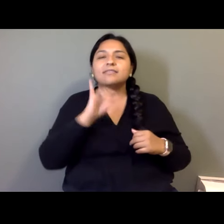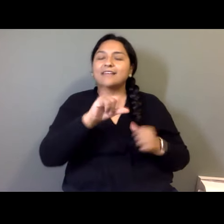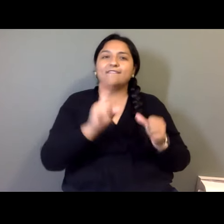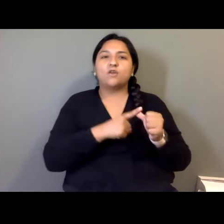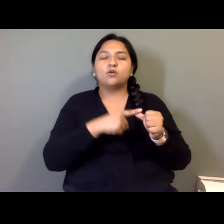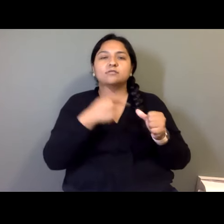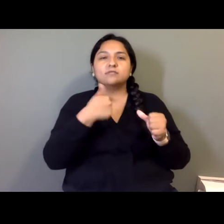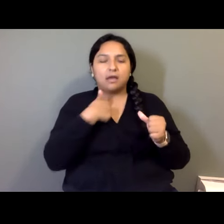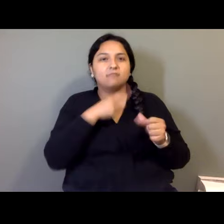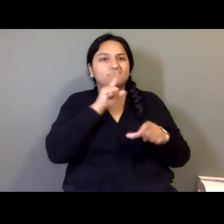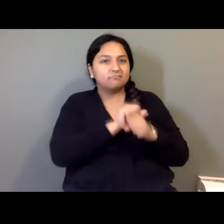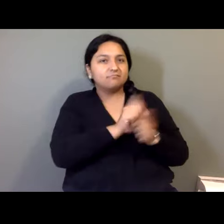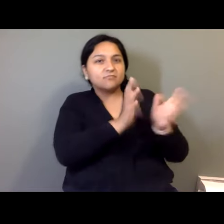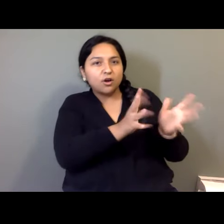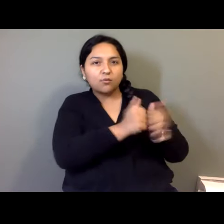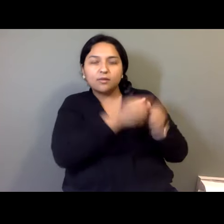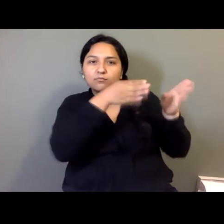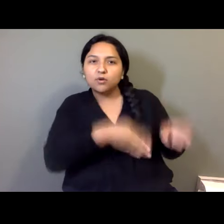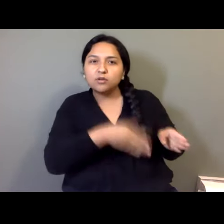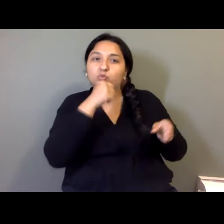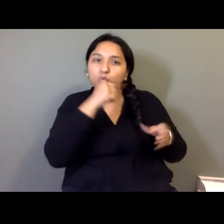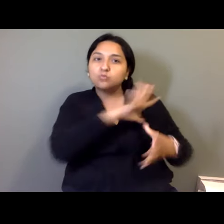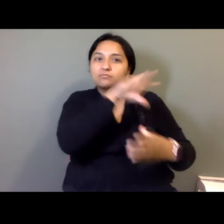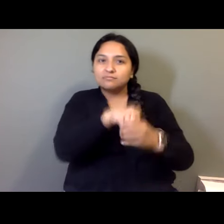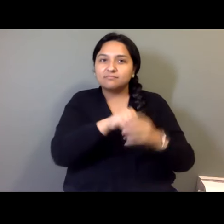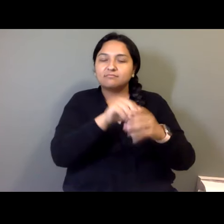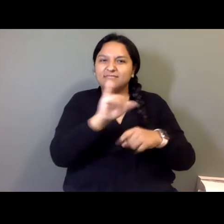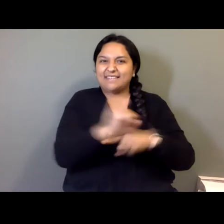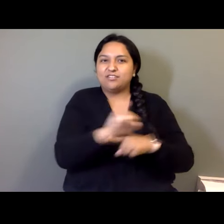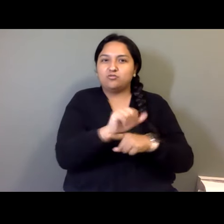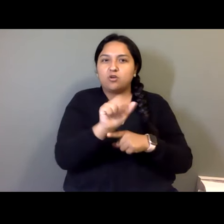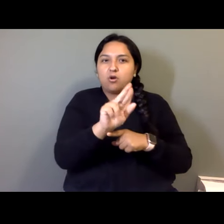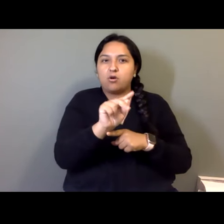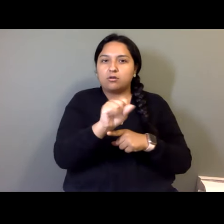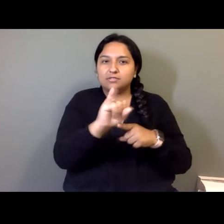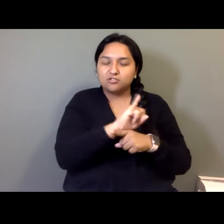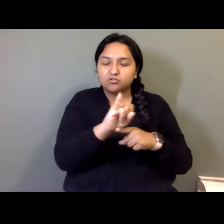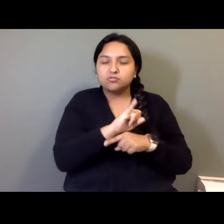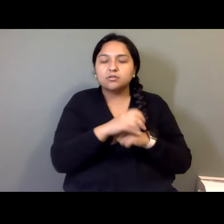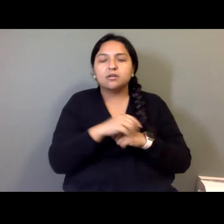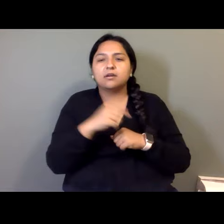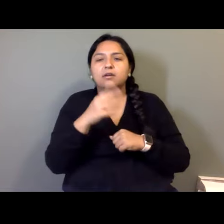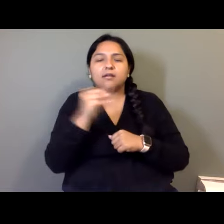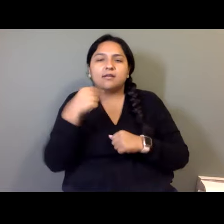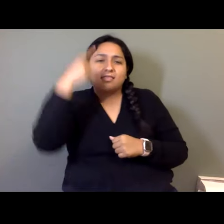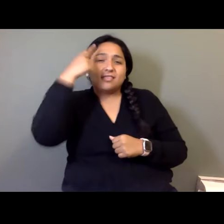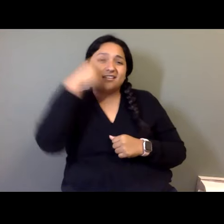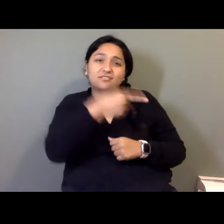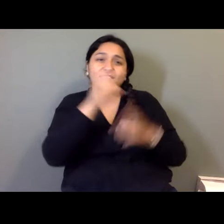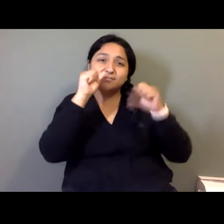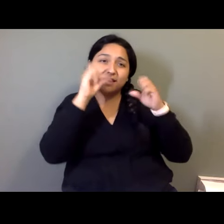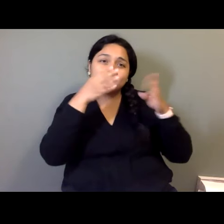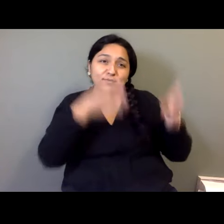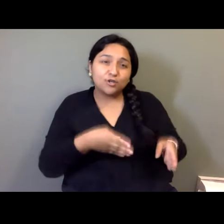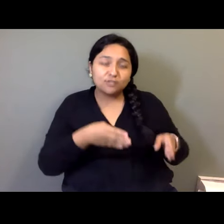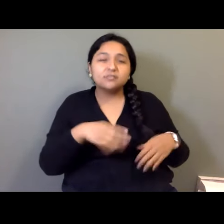is in the arts industry and who is, I think is just such an amazing person overall. I got to know her a